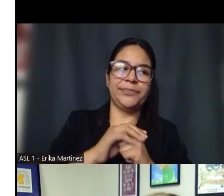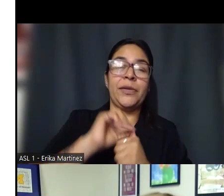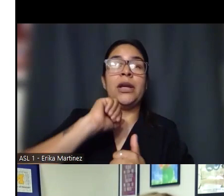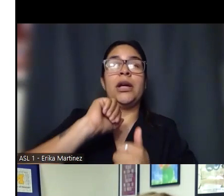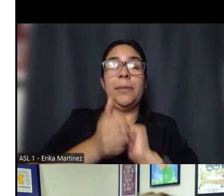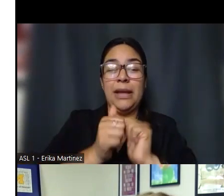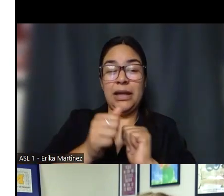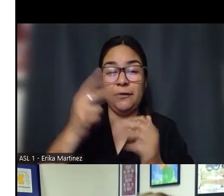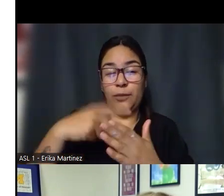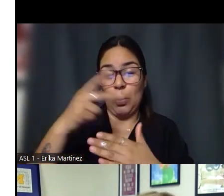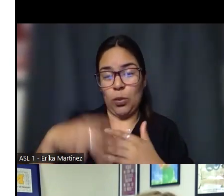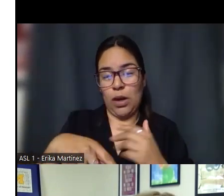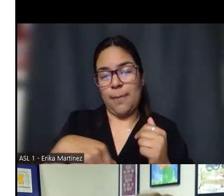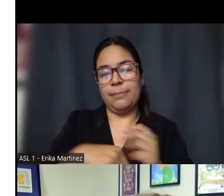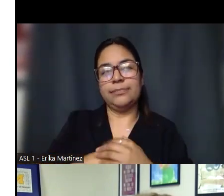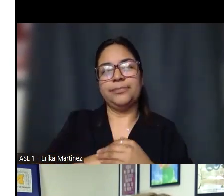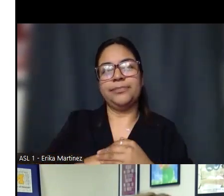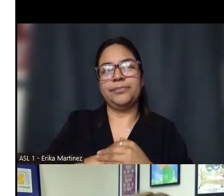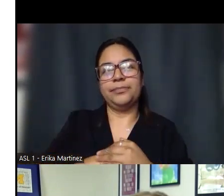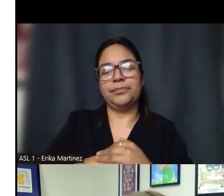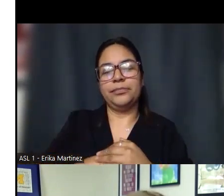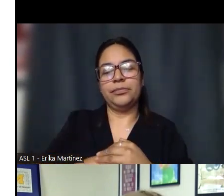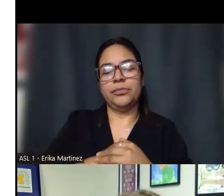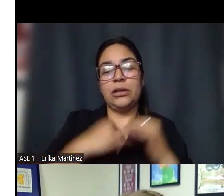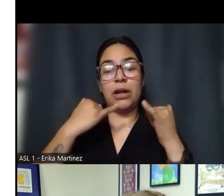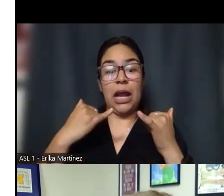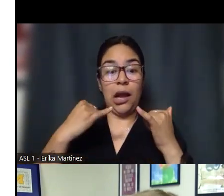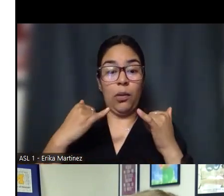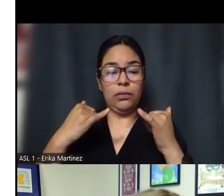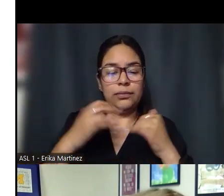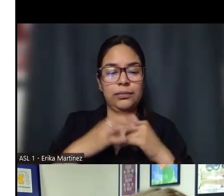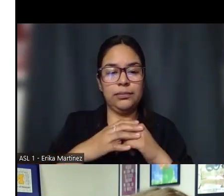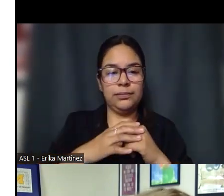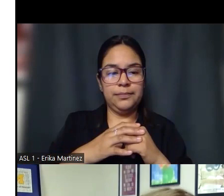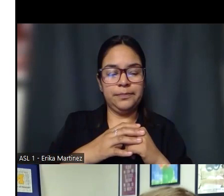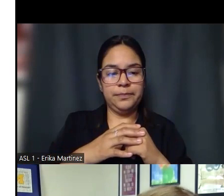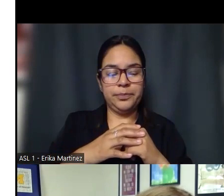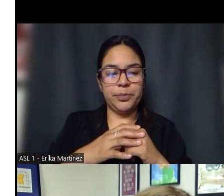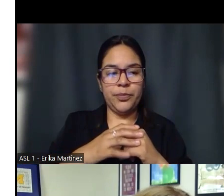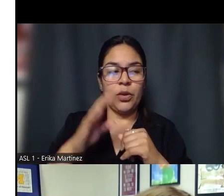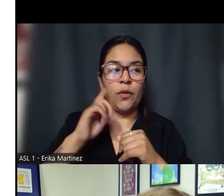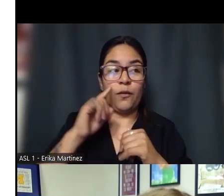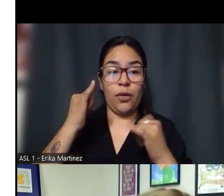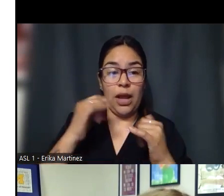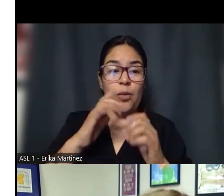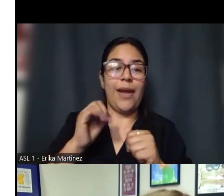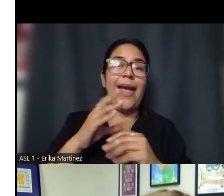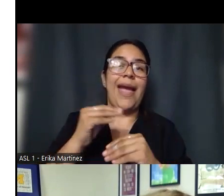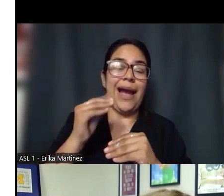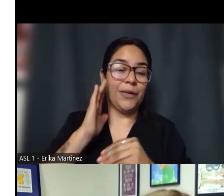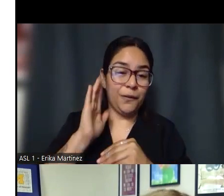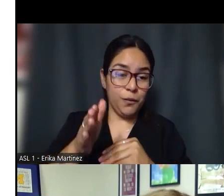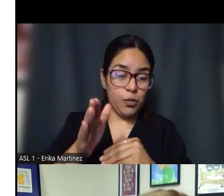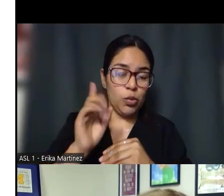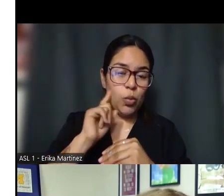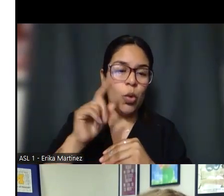looking at in terms of the competitive programs that are going now and competitive programs going forward, looking at the